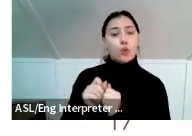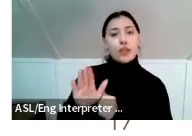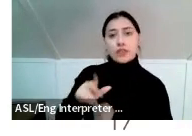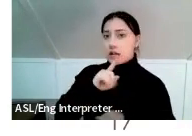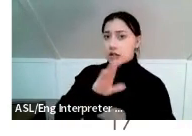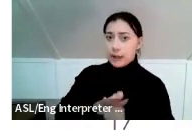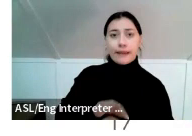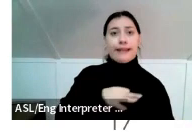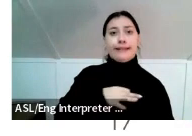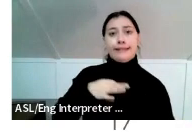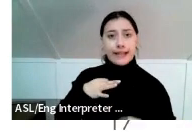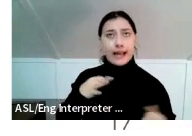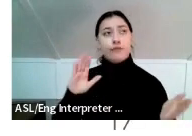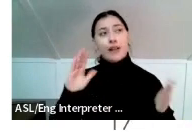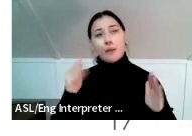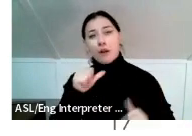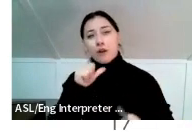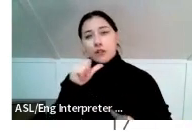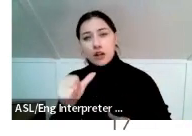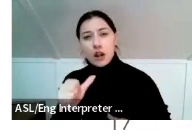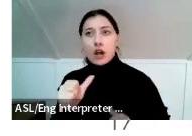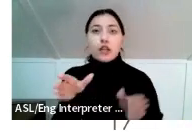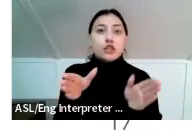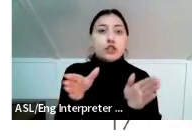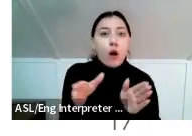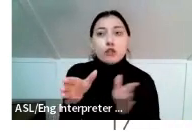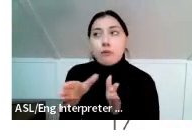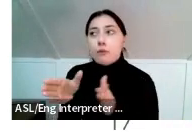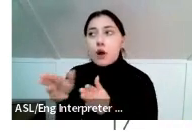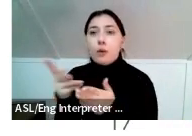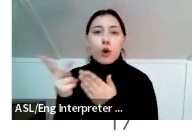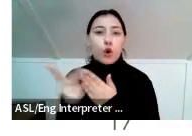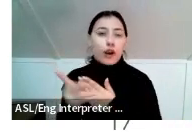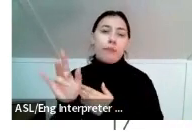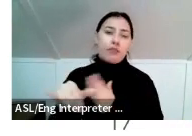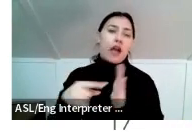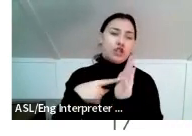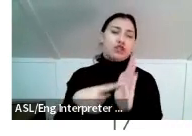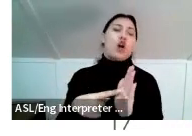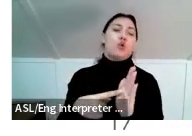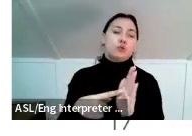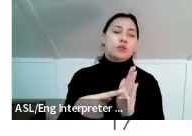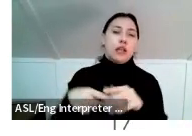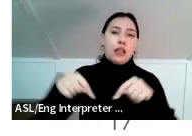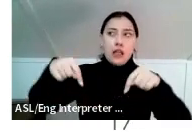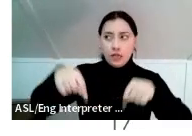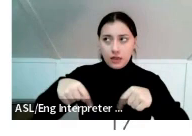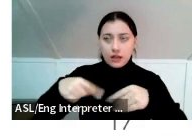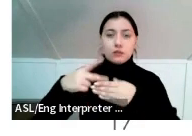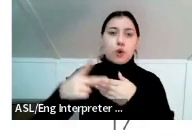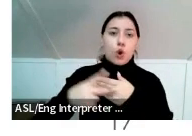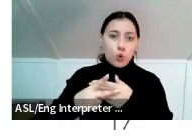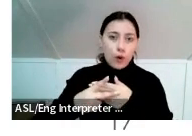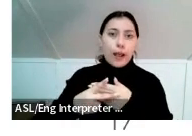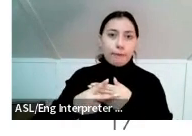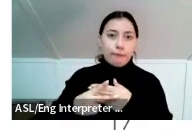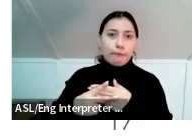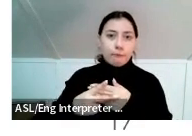as opposed to lots of smaller programs. That's a real indication that this is a program